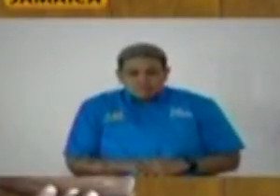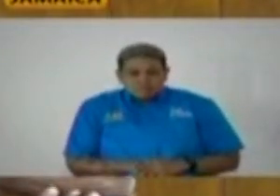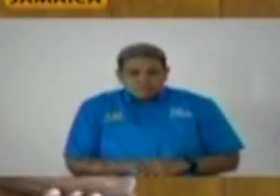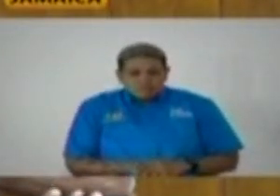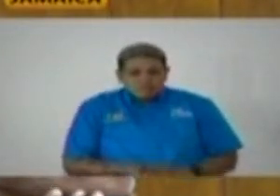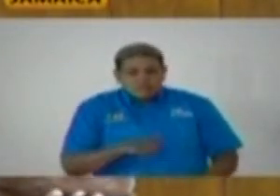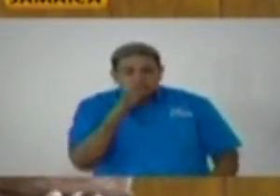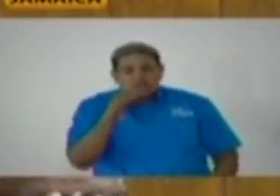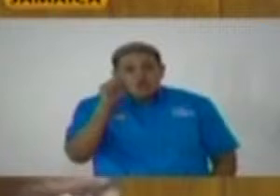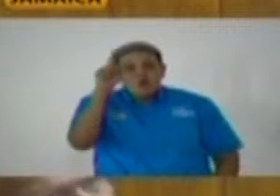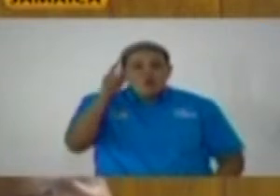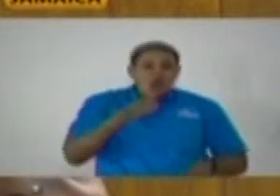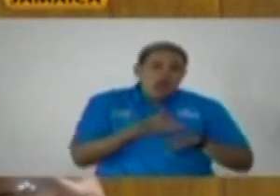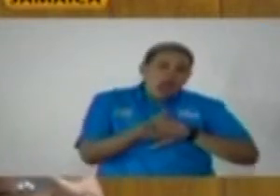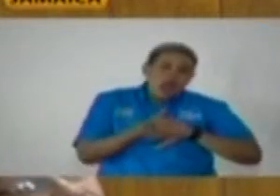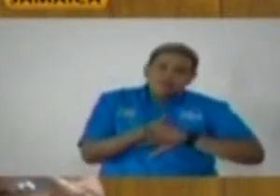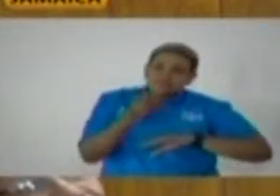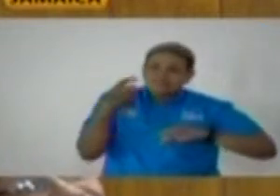Not one.